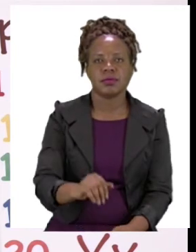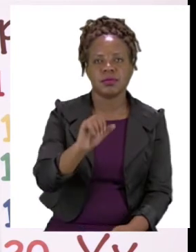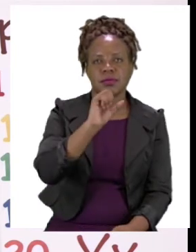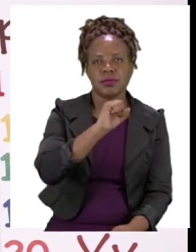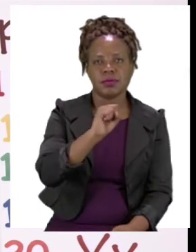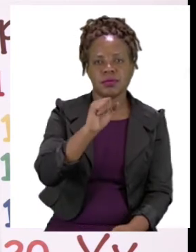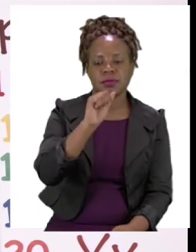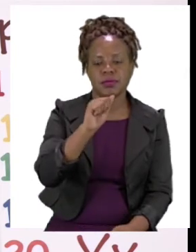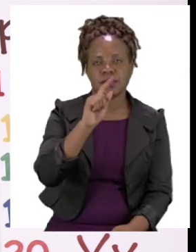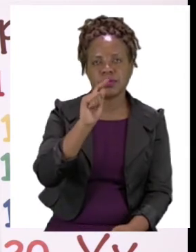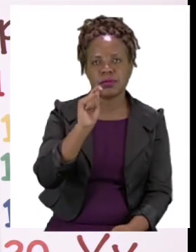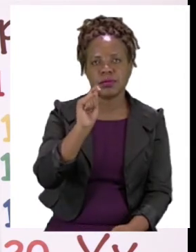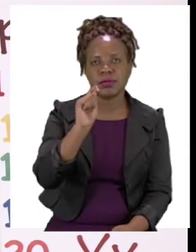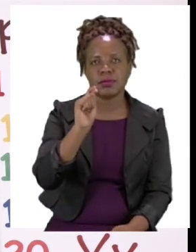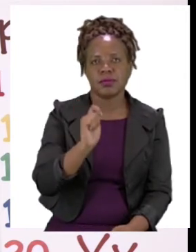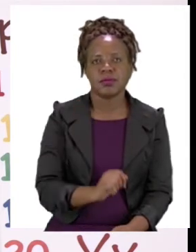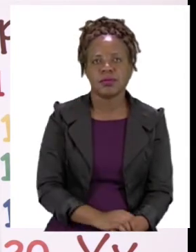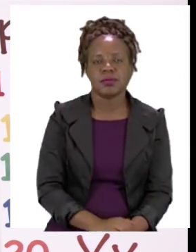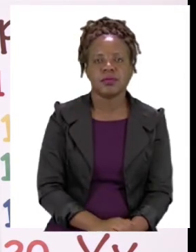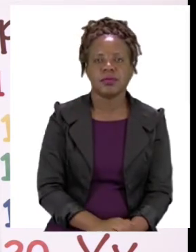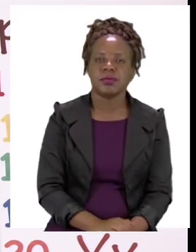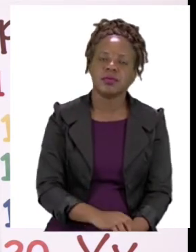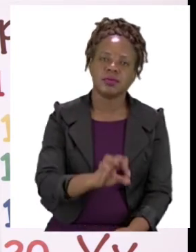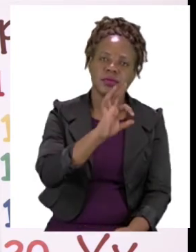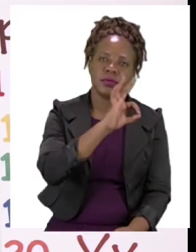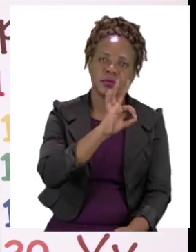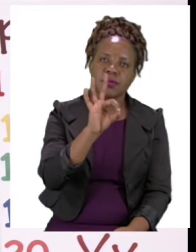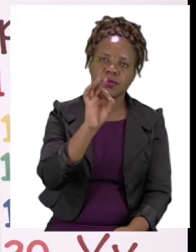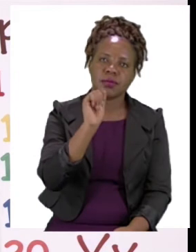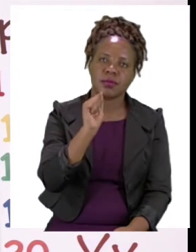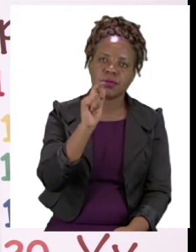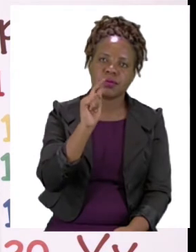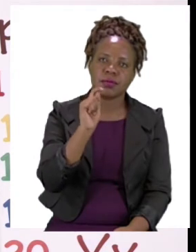sat. The next one, fat.